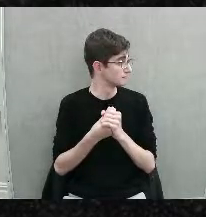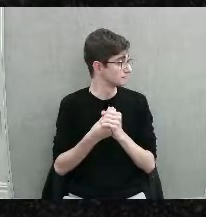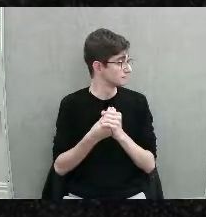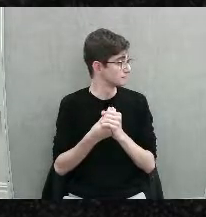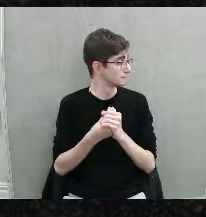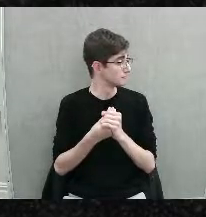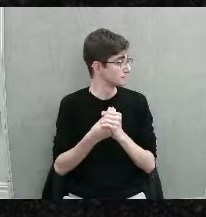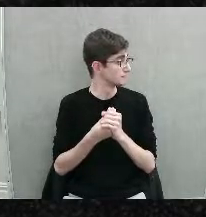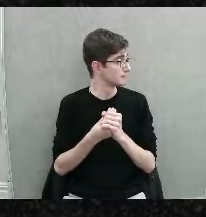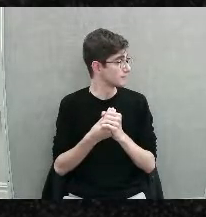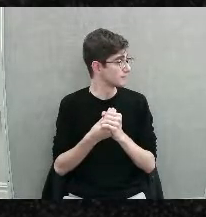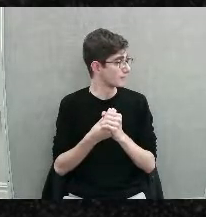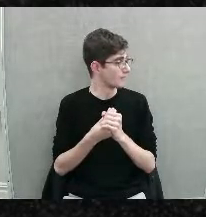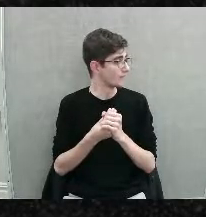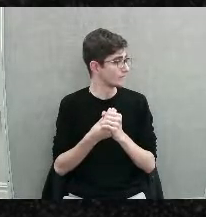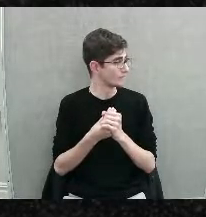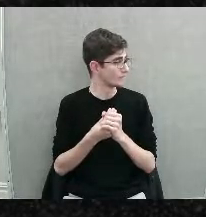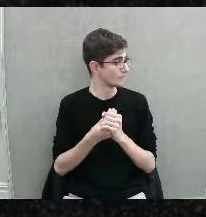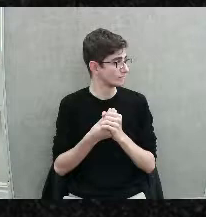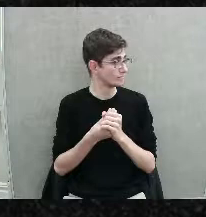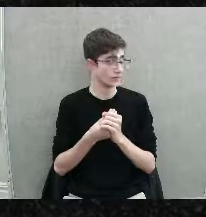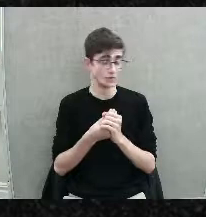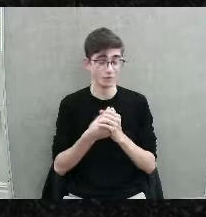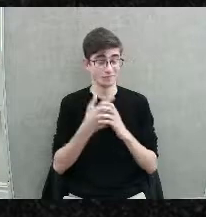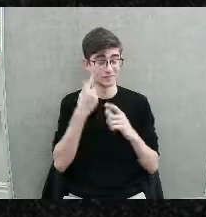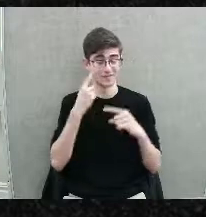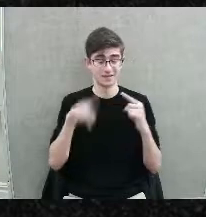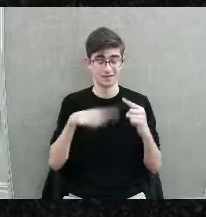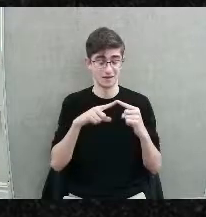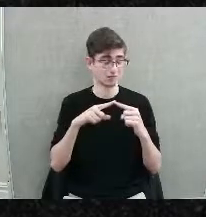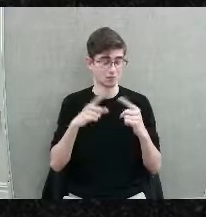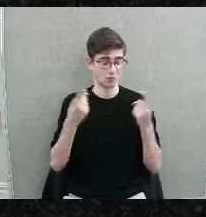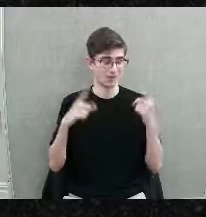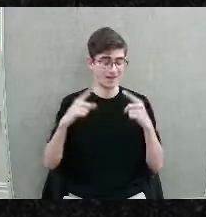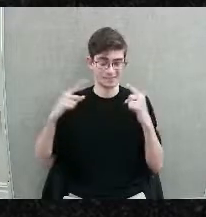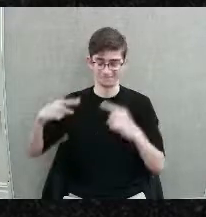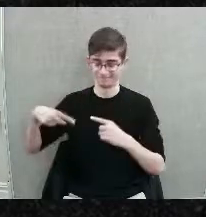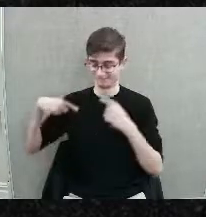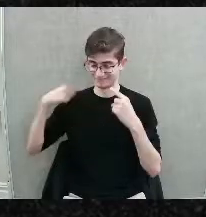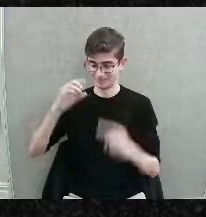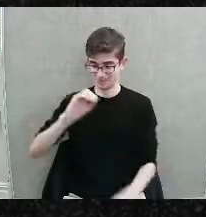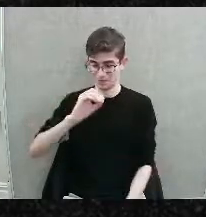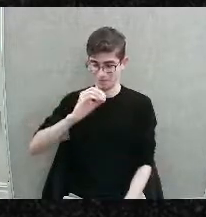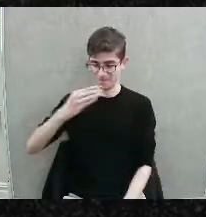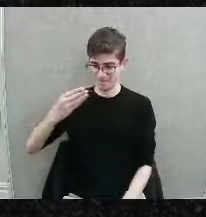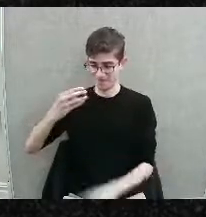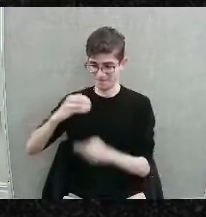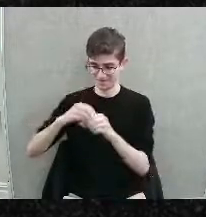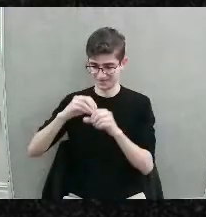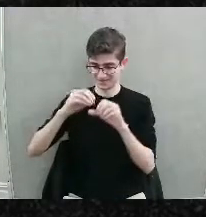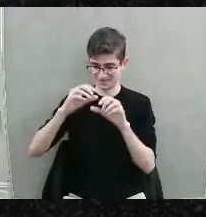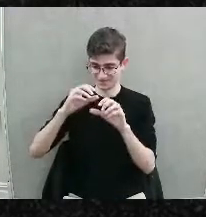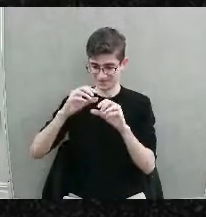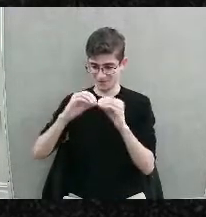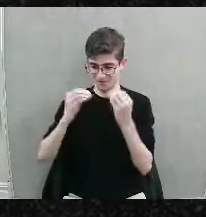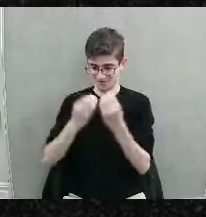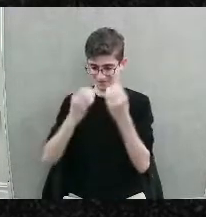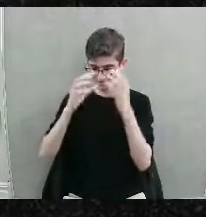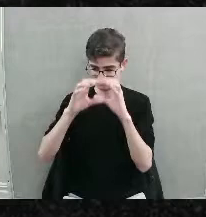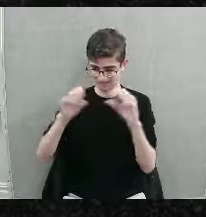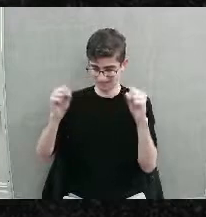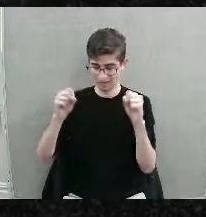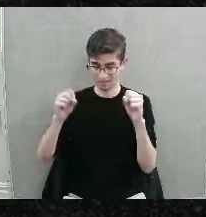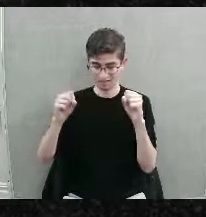Thinking about what's happened since Barack Obama was in office, which seems so long ago,